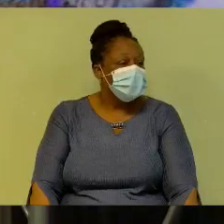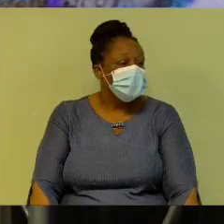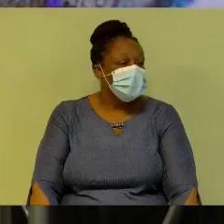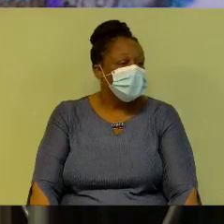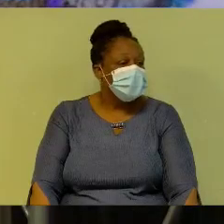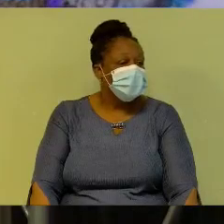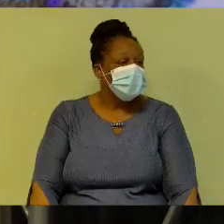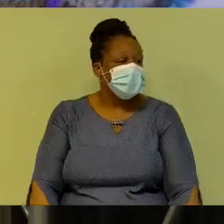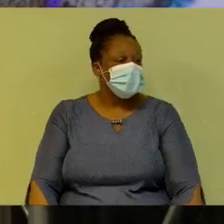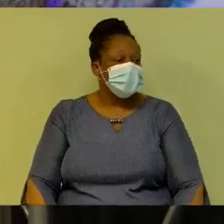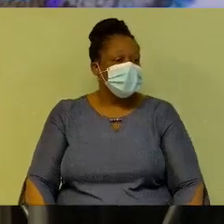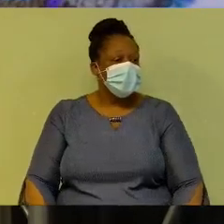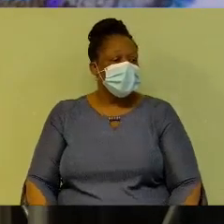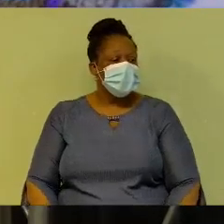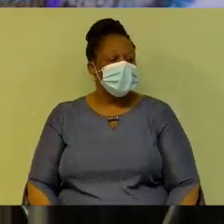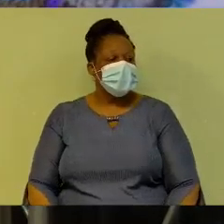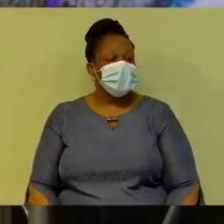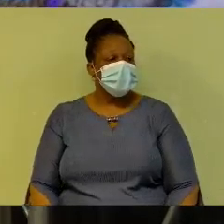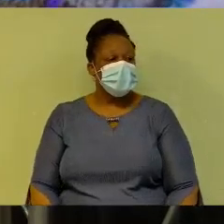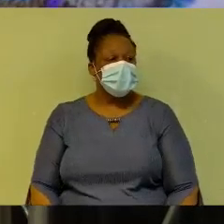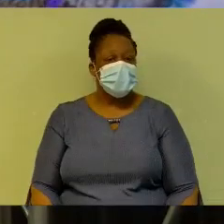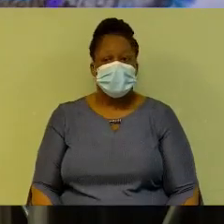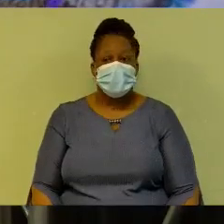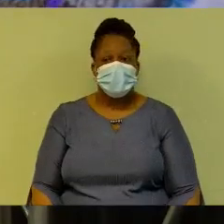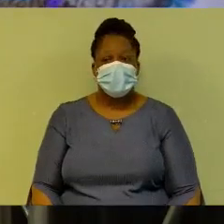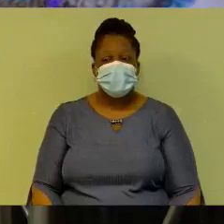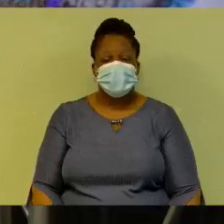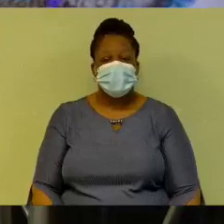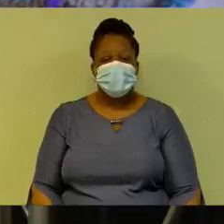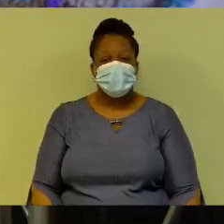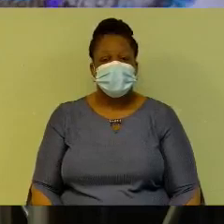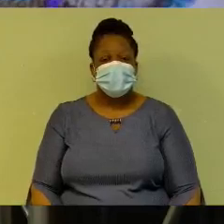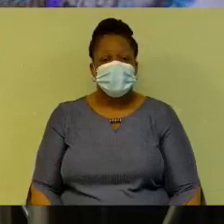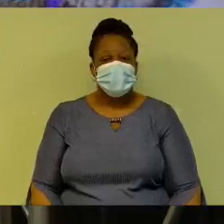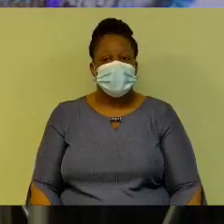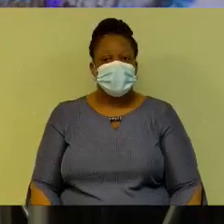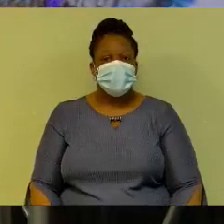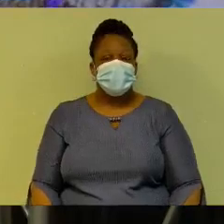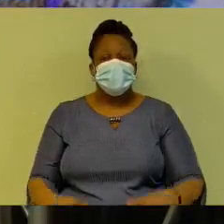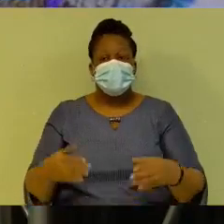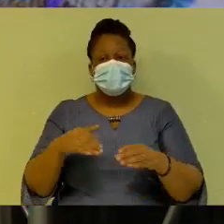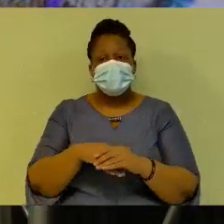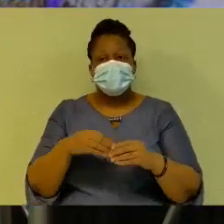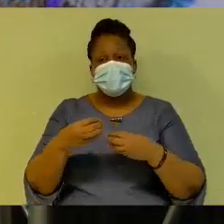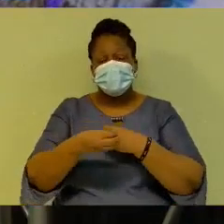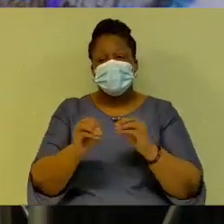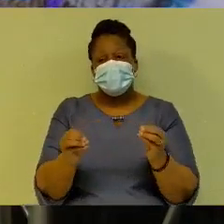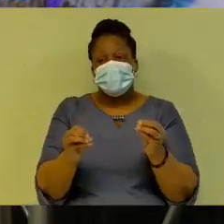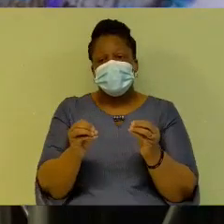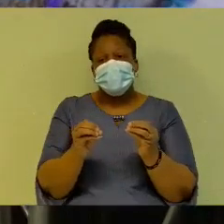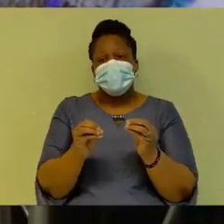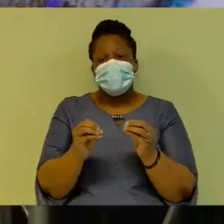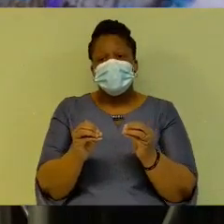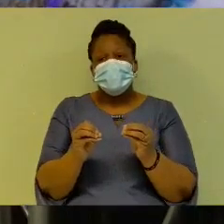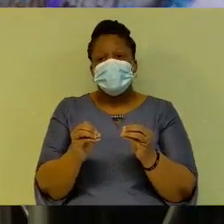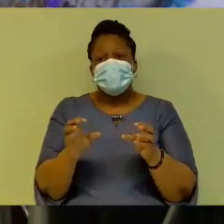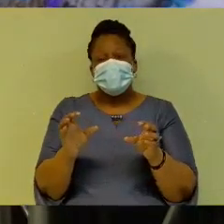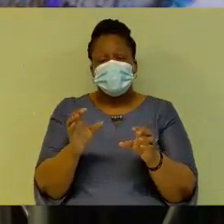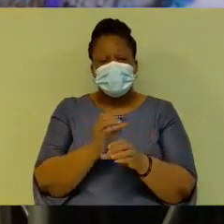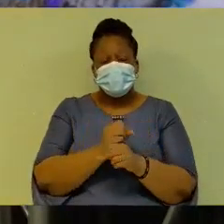it relates to the COVID-19 pandemic. In terms of capacity, the department is currently operating at the level of